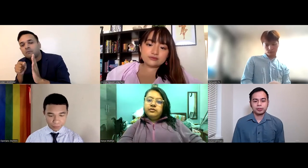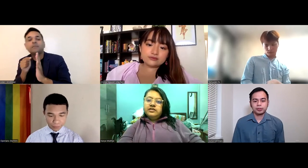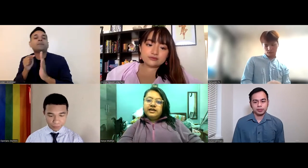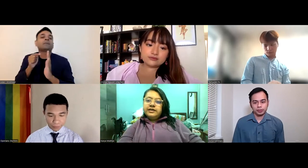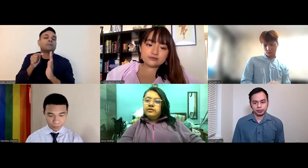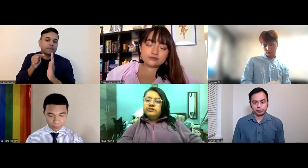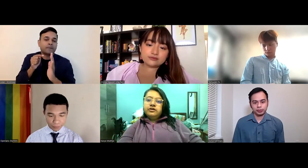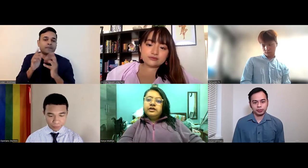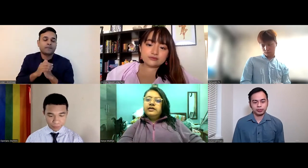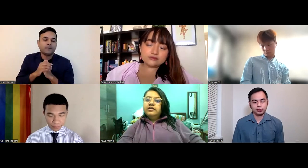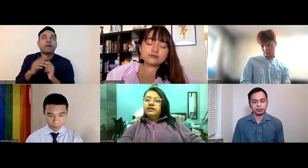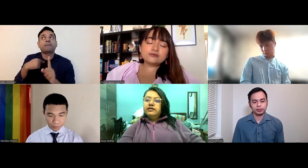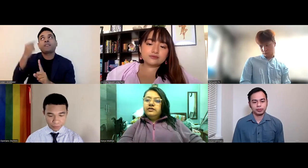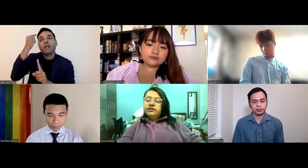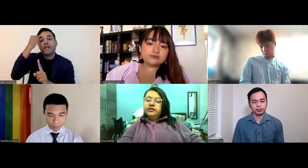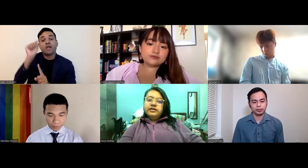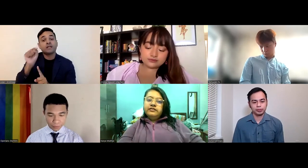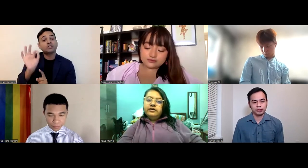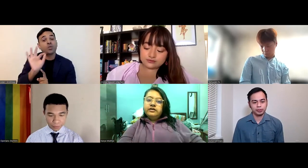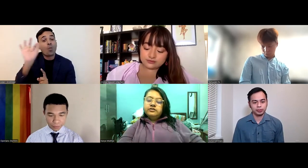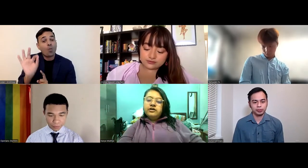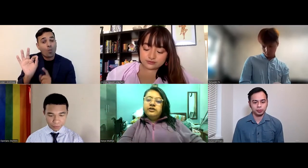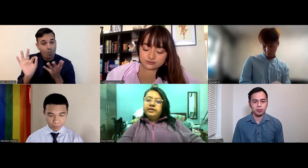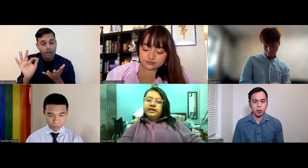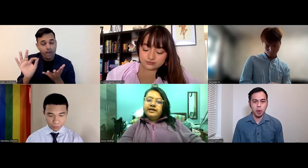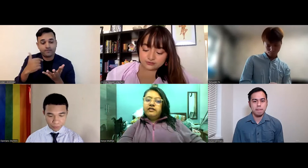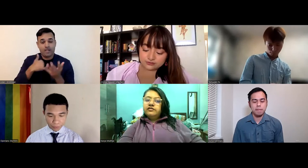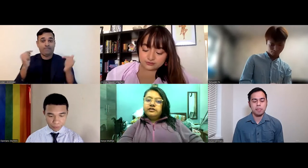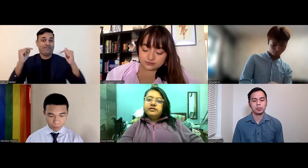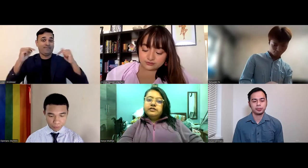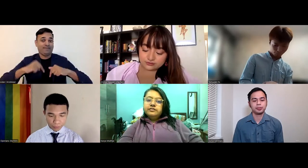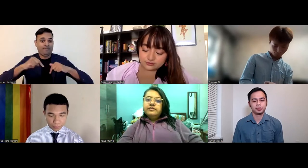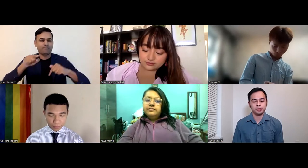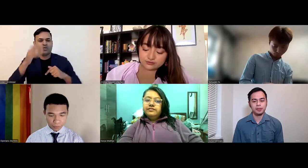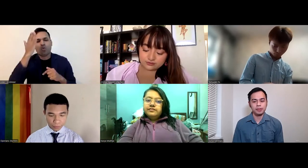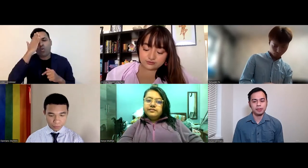about what's right, what's wrong, and, you know, you can sort your way thereafter.